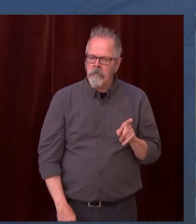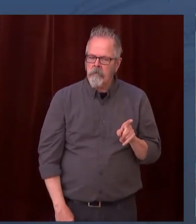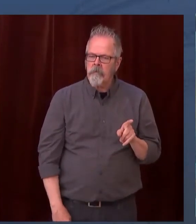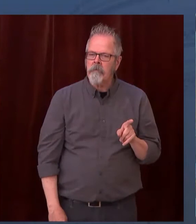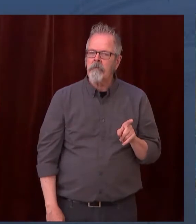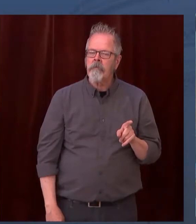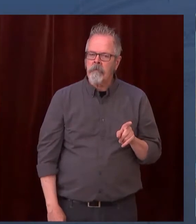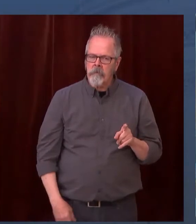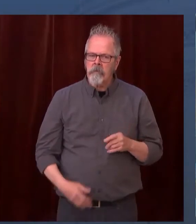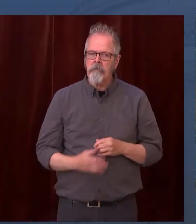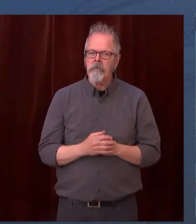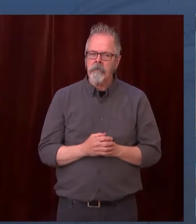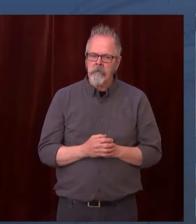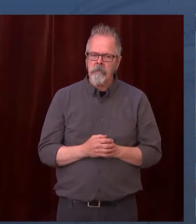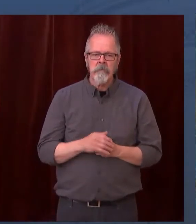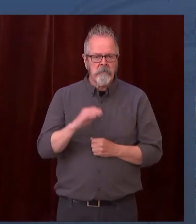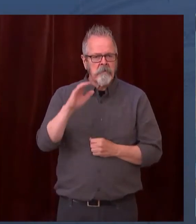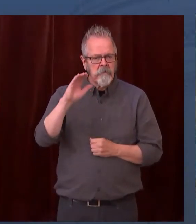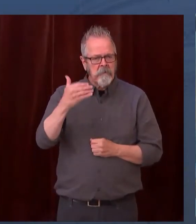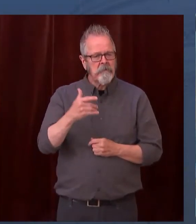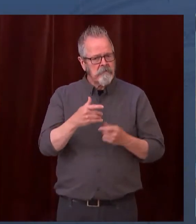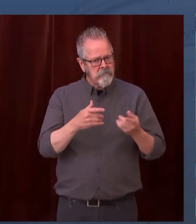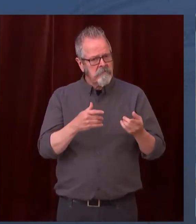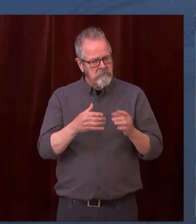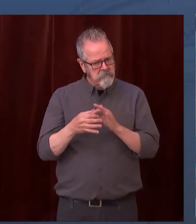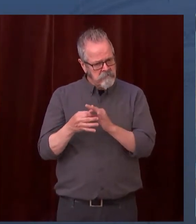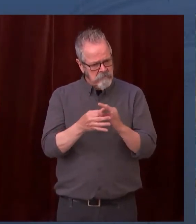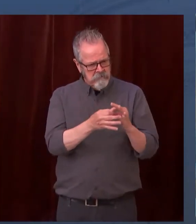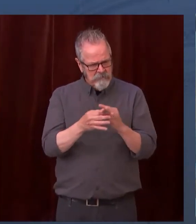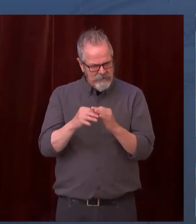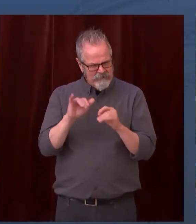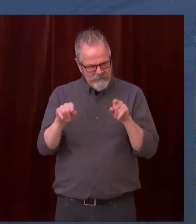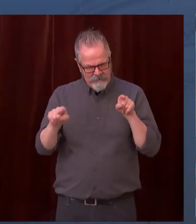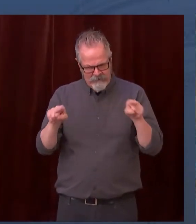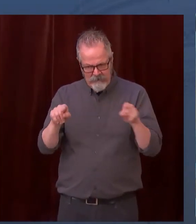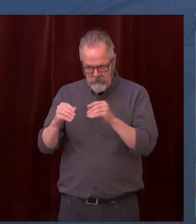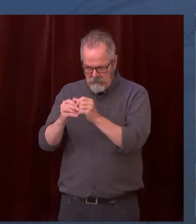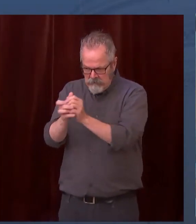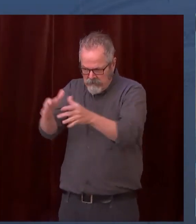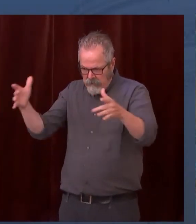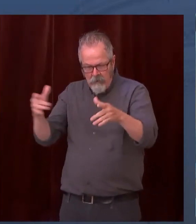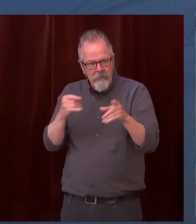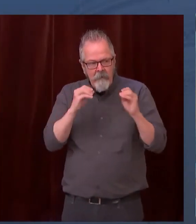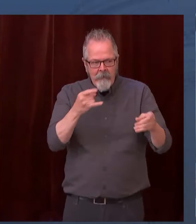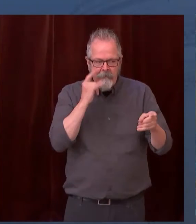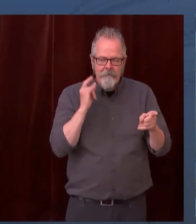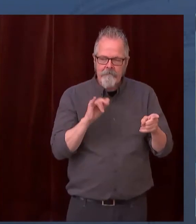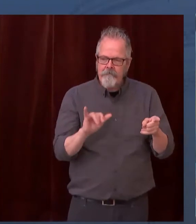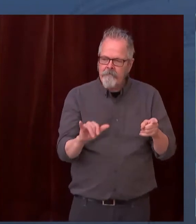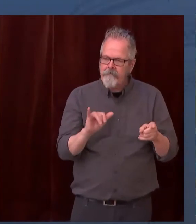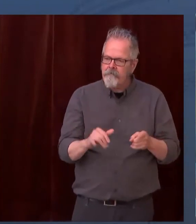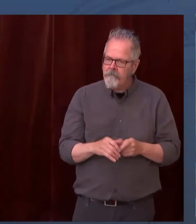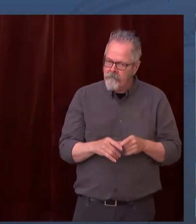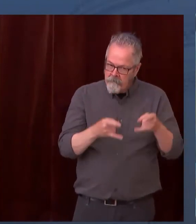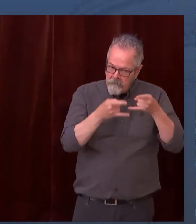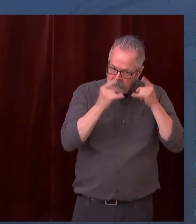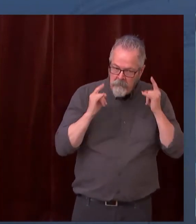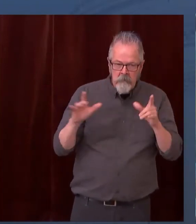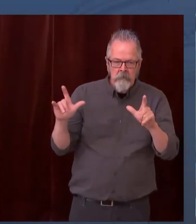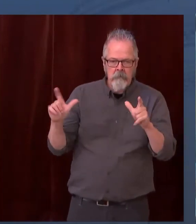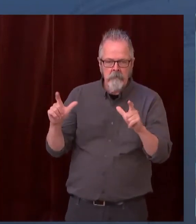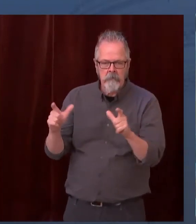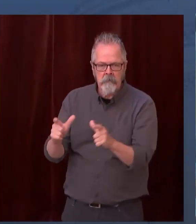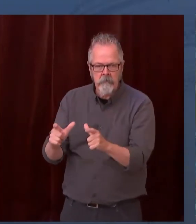this time. So we're really hopeful this is a time to pause, make sure we understand our numbers,